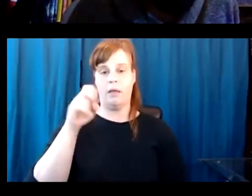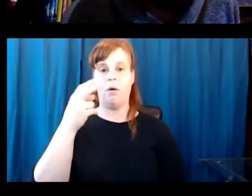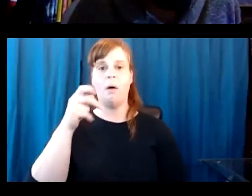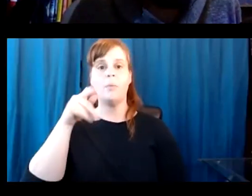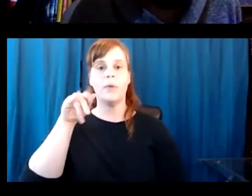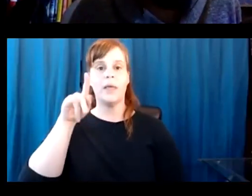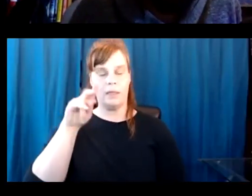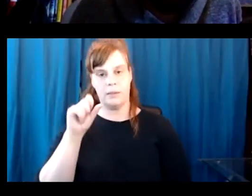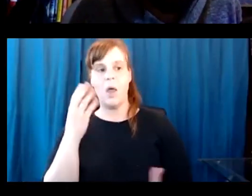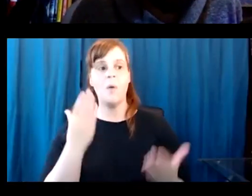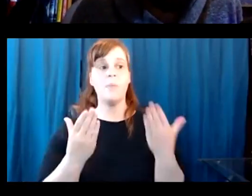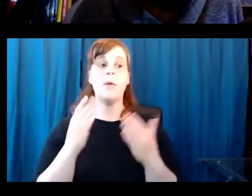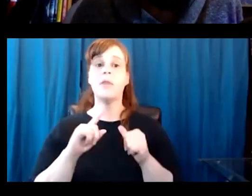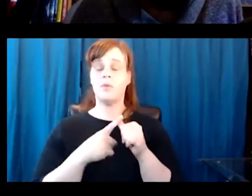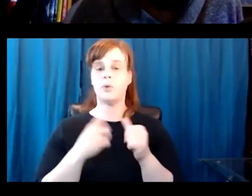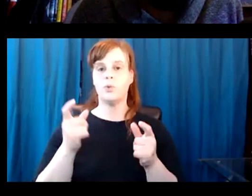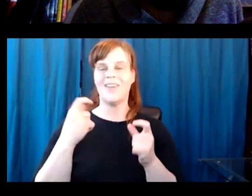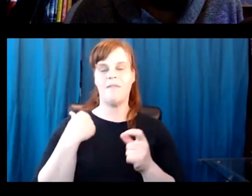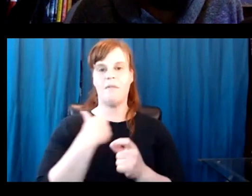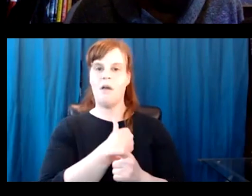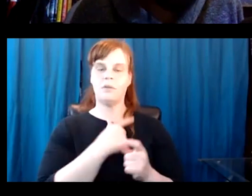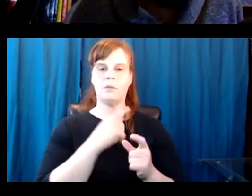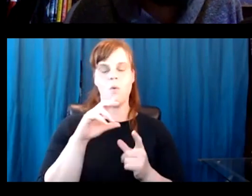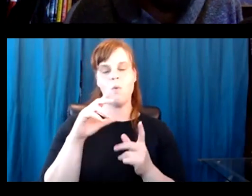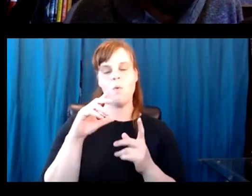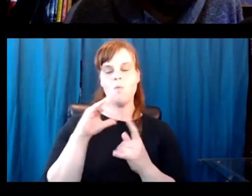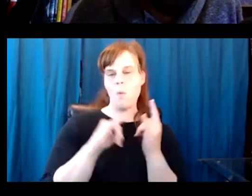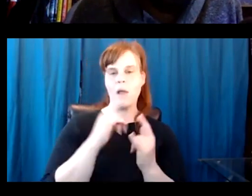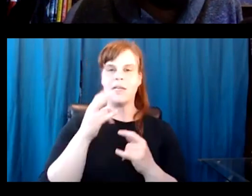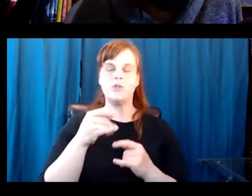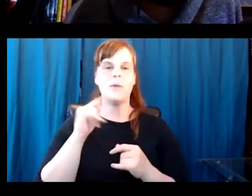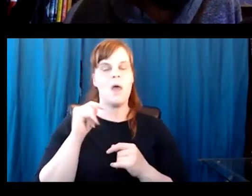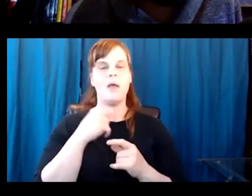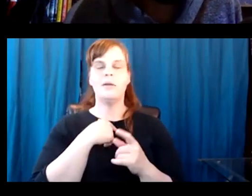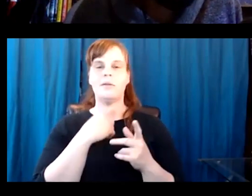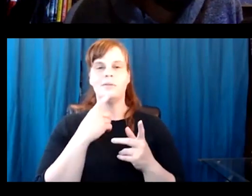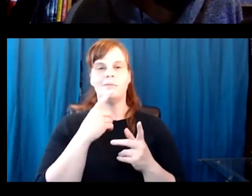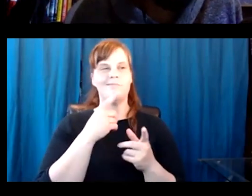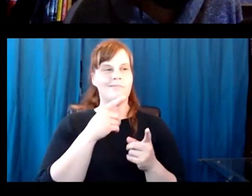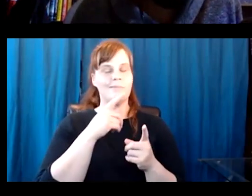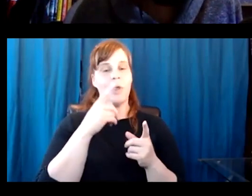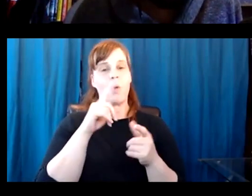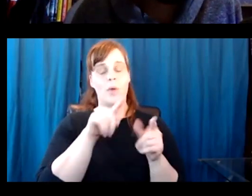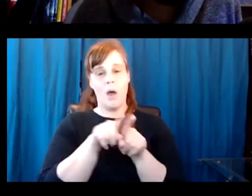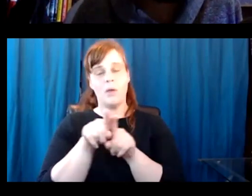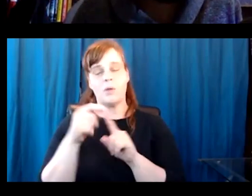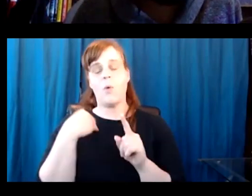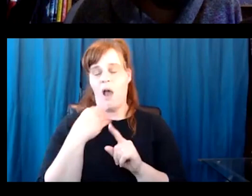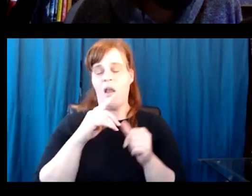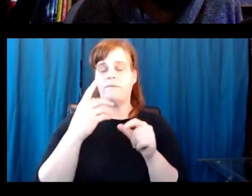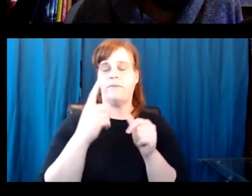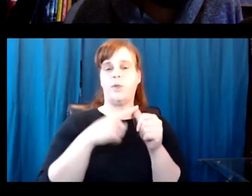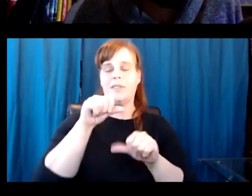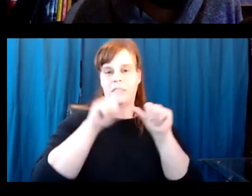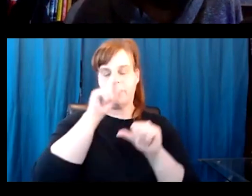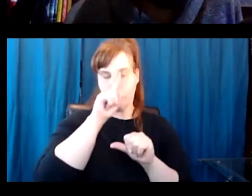African American science fiction novel. It isn't about aliens, it isn't about other planets. The novel figures our